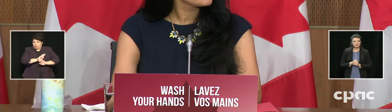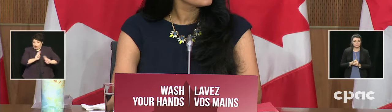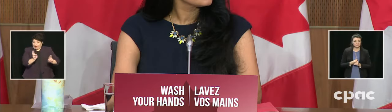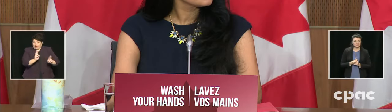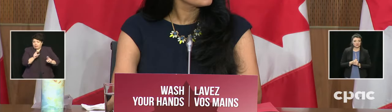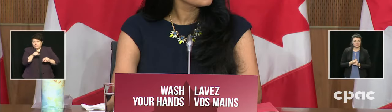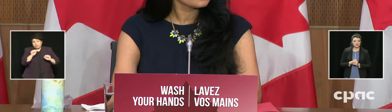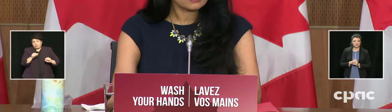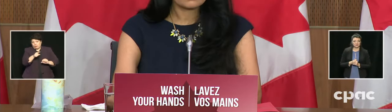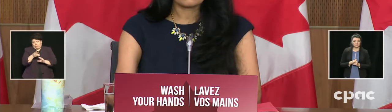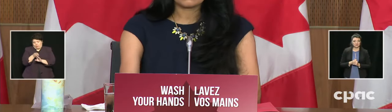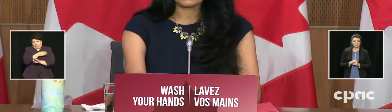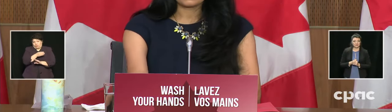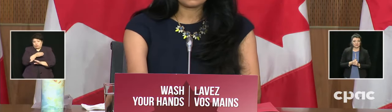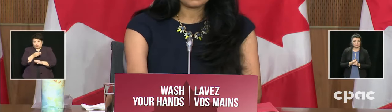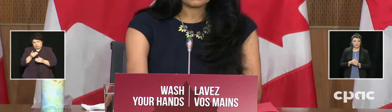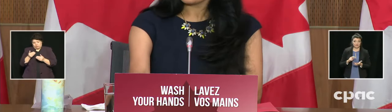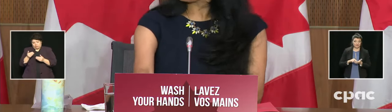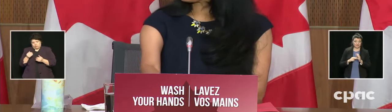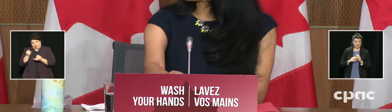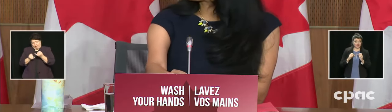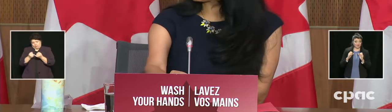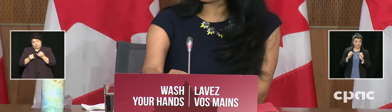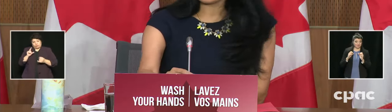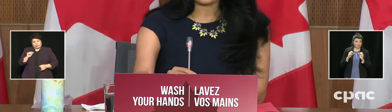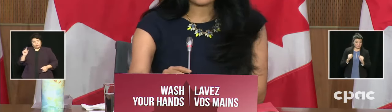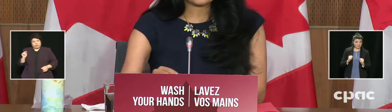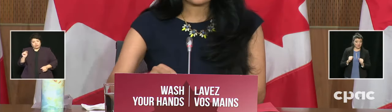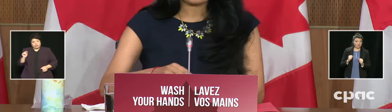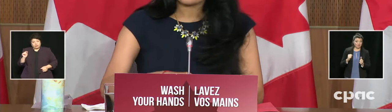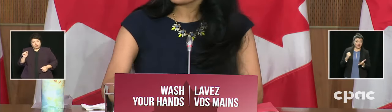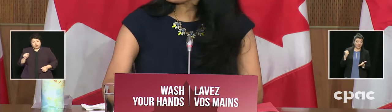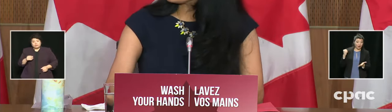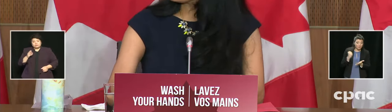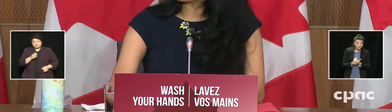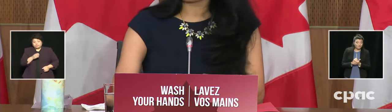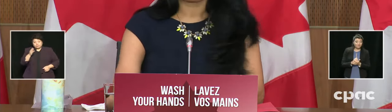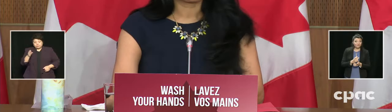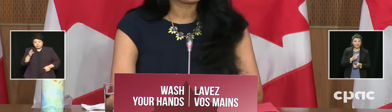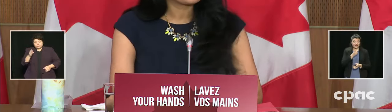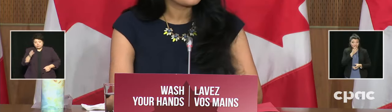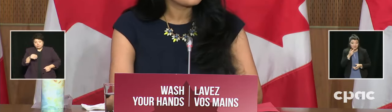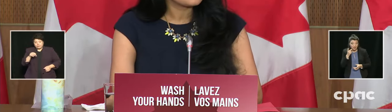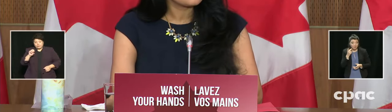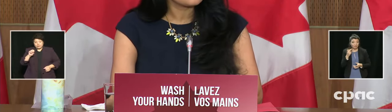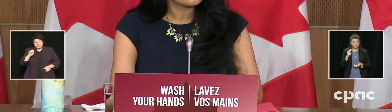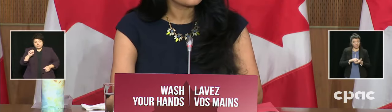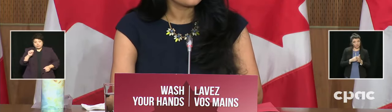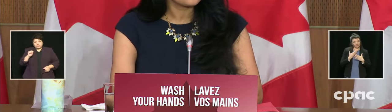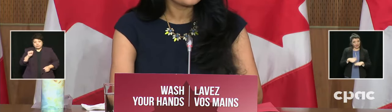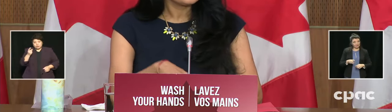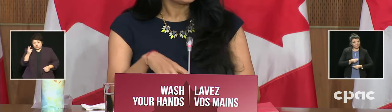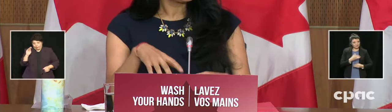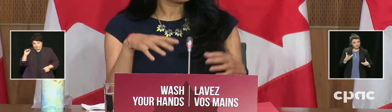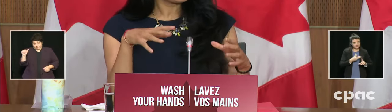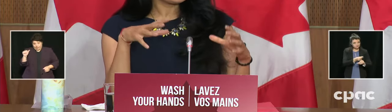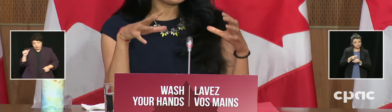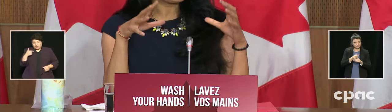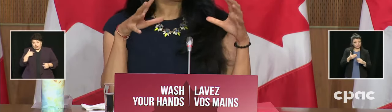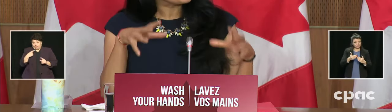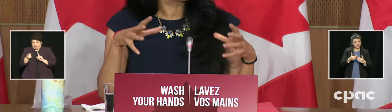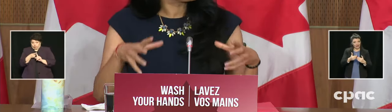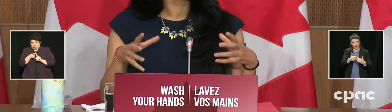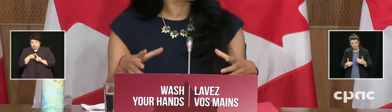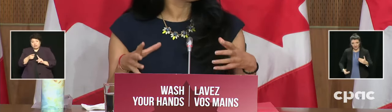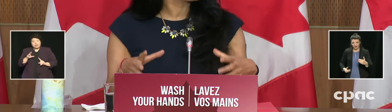sometime before the end of the year? So maybe it's Supriya Sharma. I'll start first and then hand over to Dr. Njoo. So I